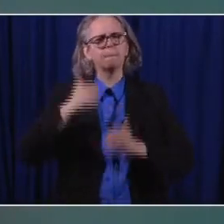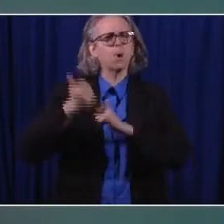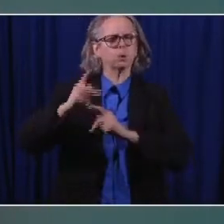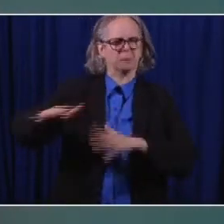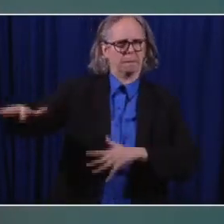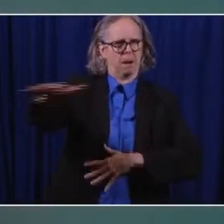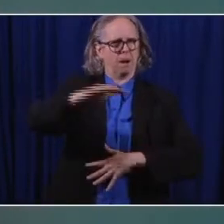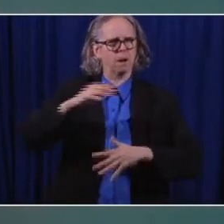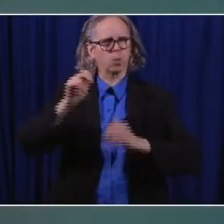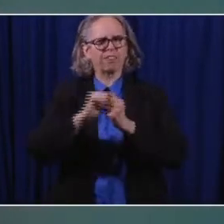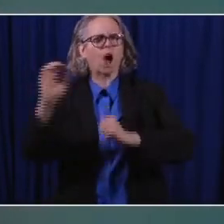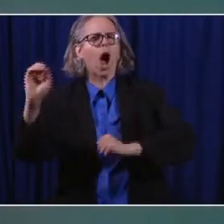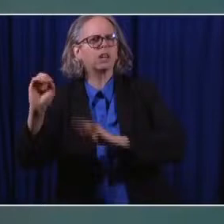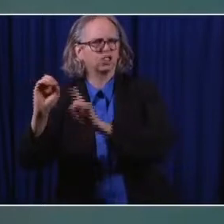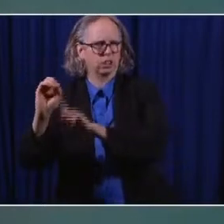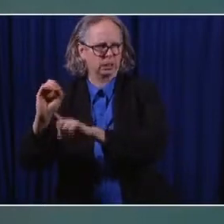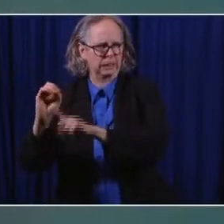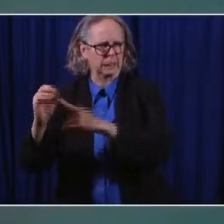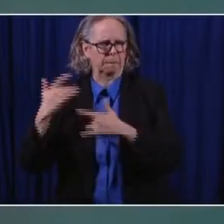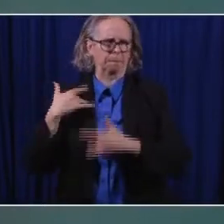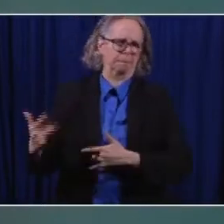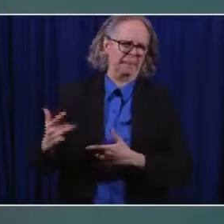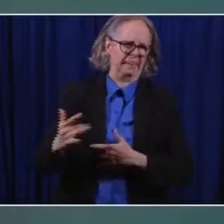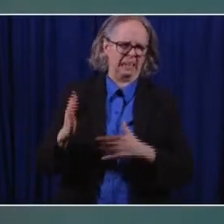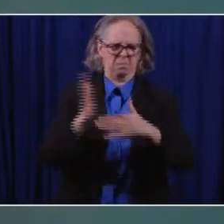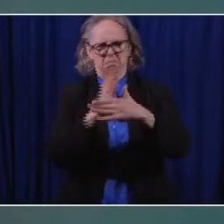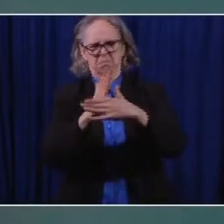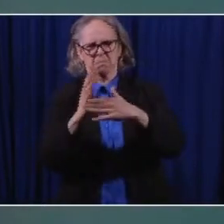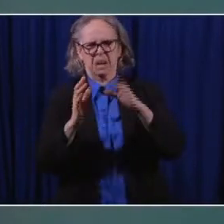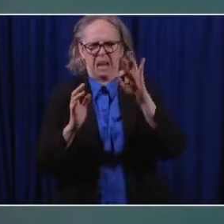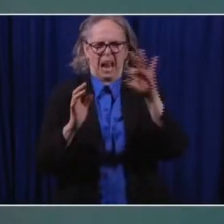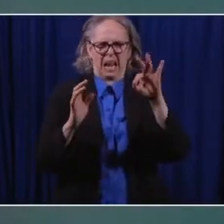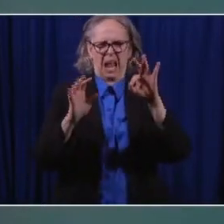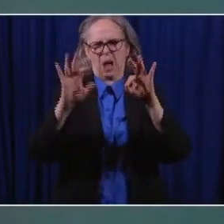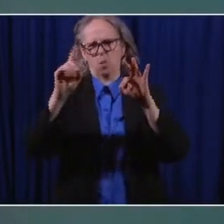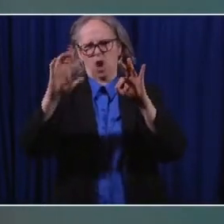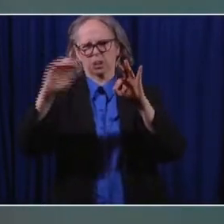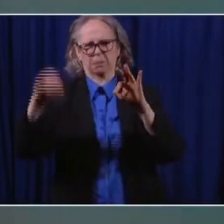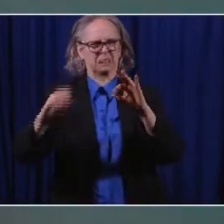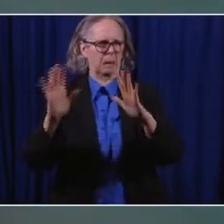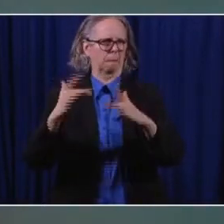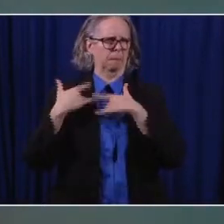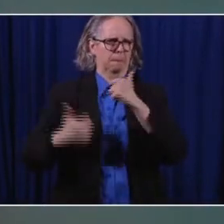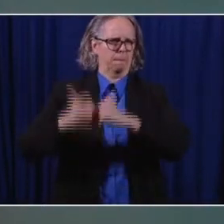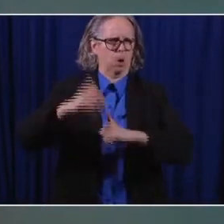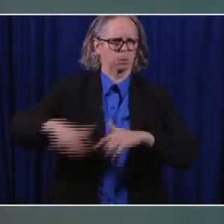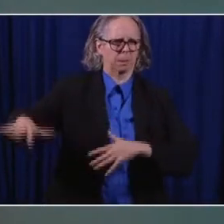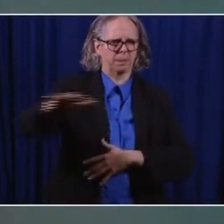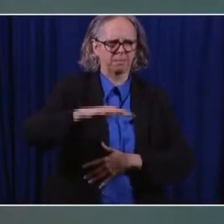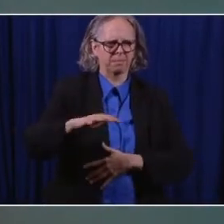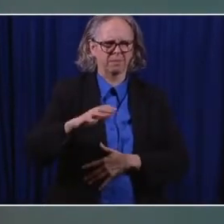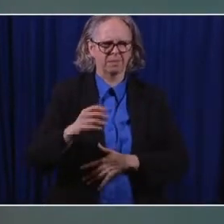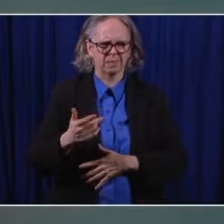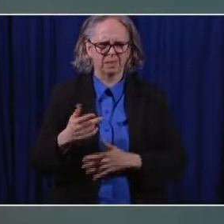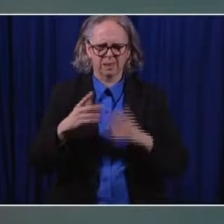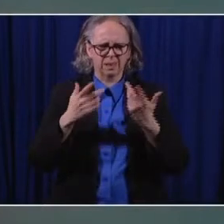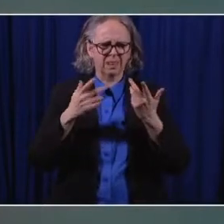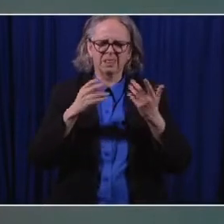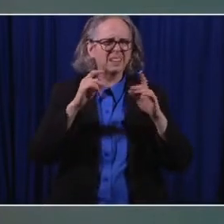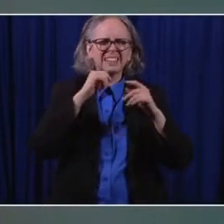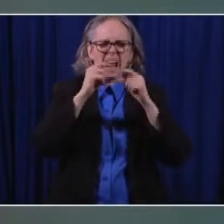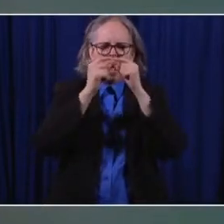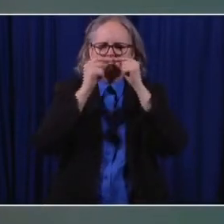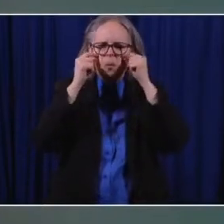on oxygen, or even sometimes once you're on oxygen chronically for some of the medical problems, like you mentioned, some chronic